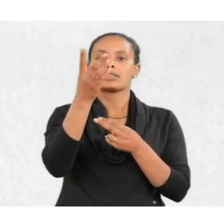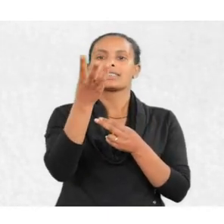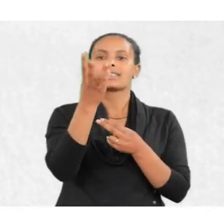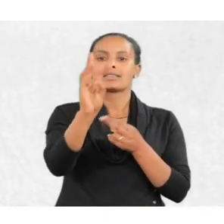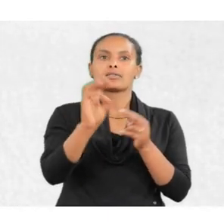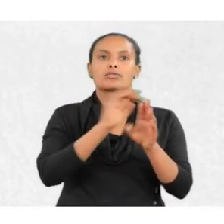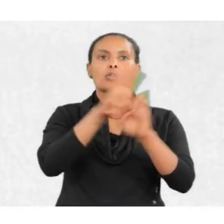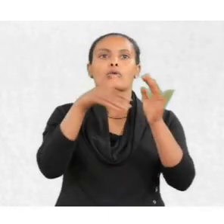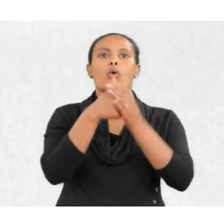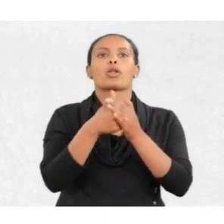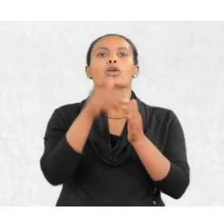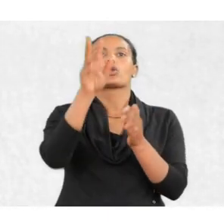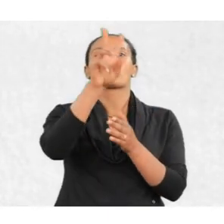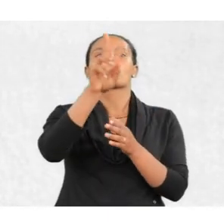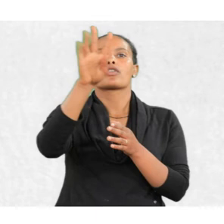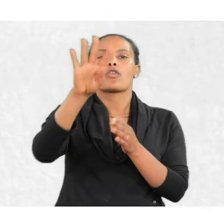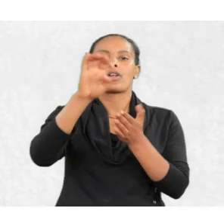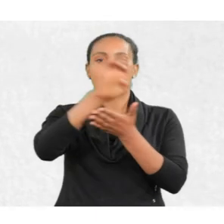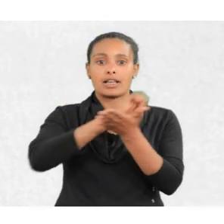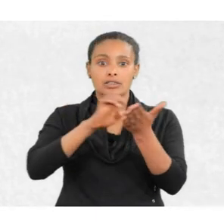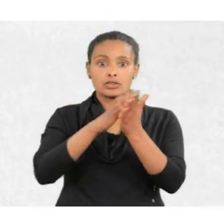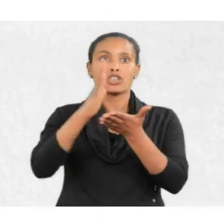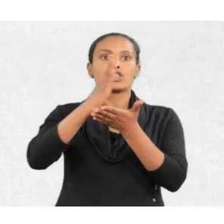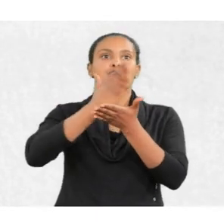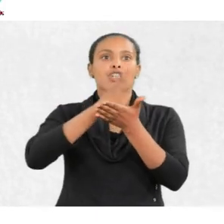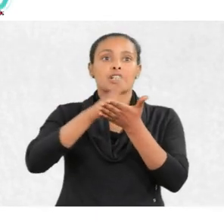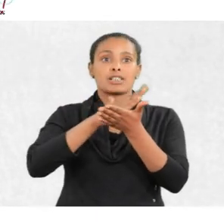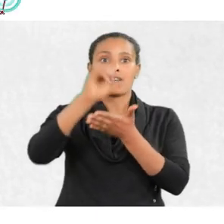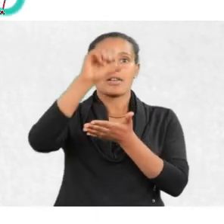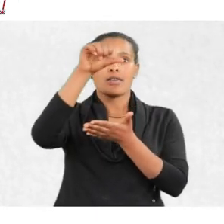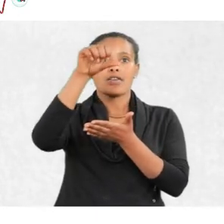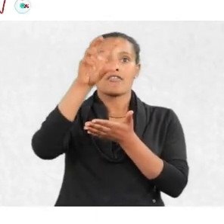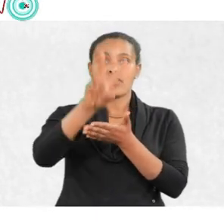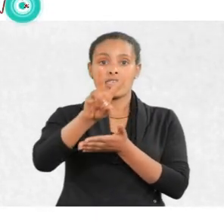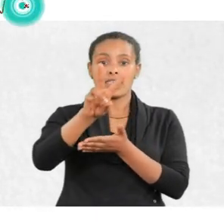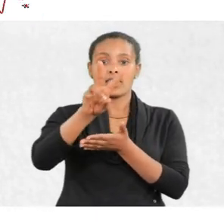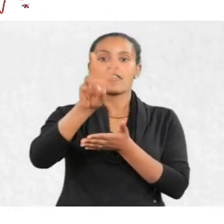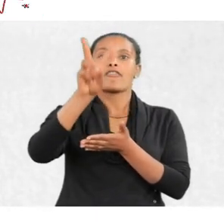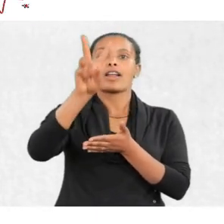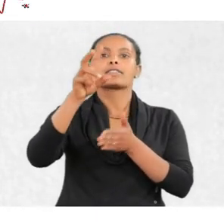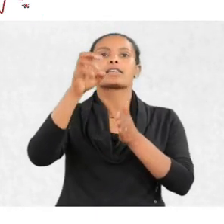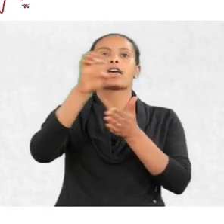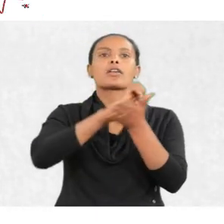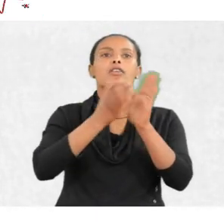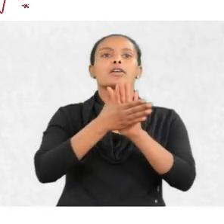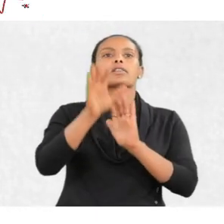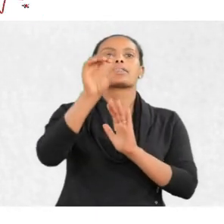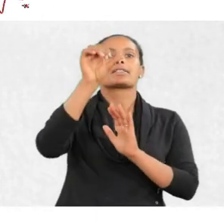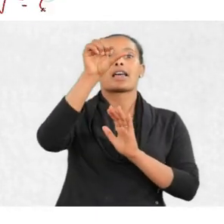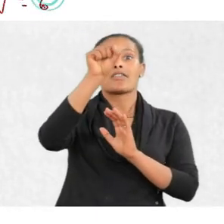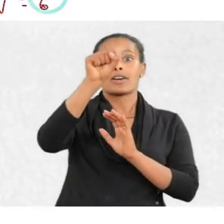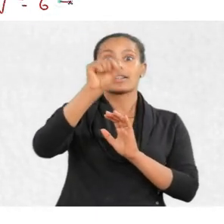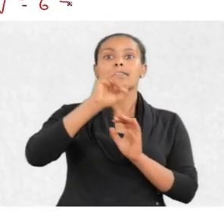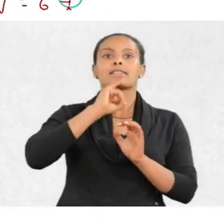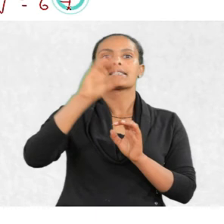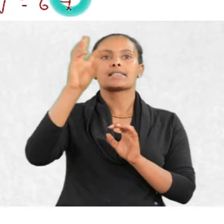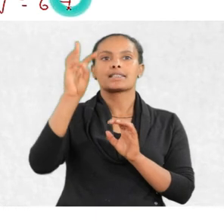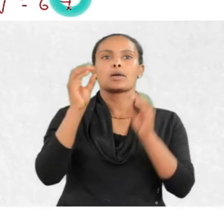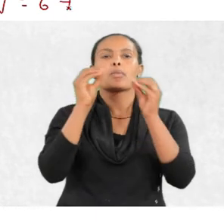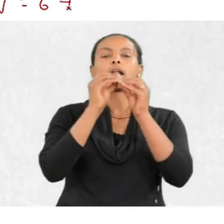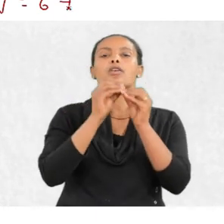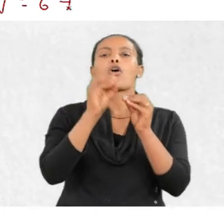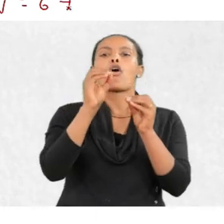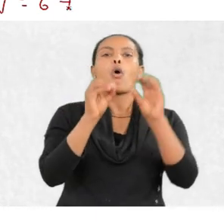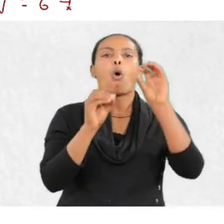24 electrons. Shared valence electron, V, equal for sulfur is 6, plus